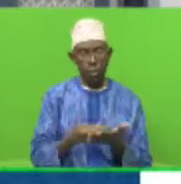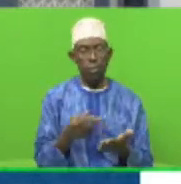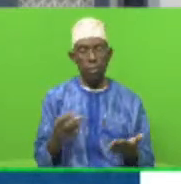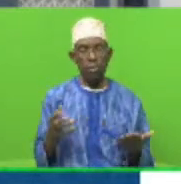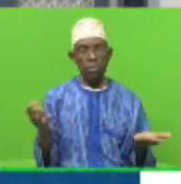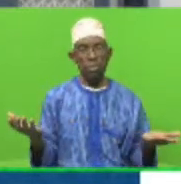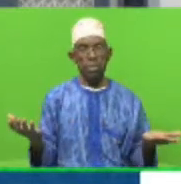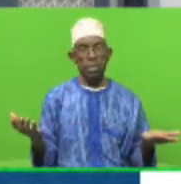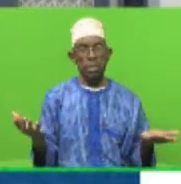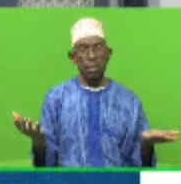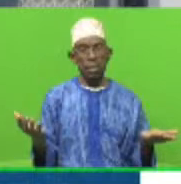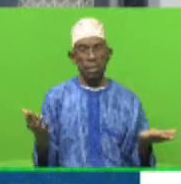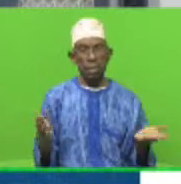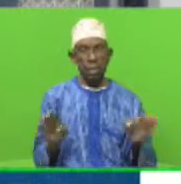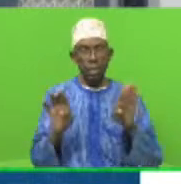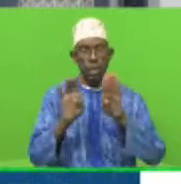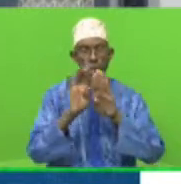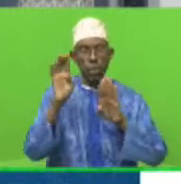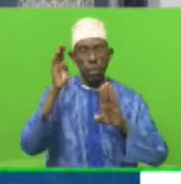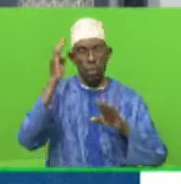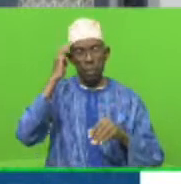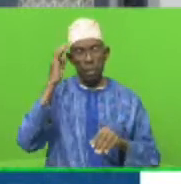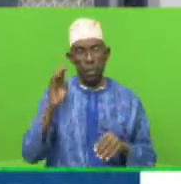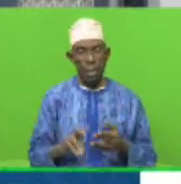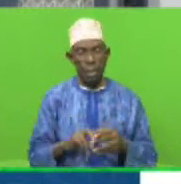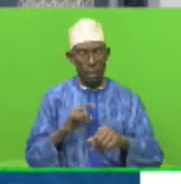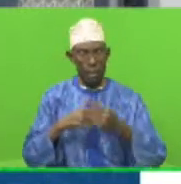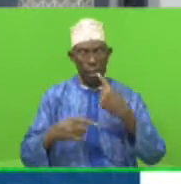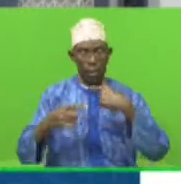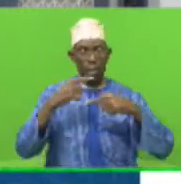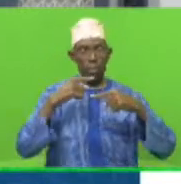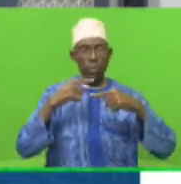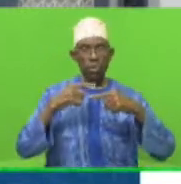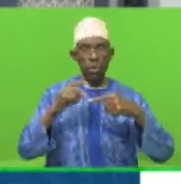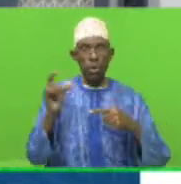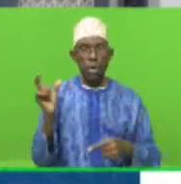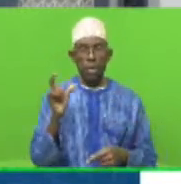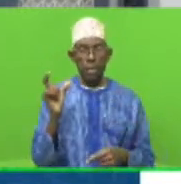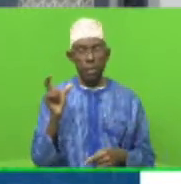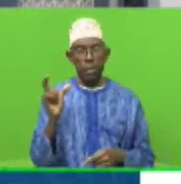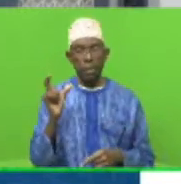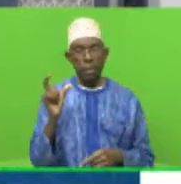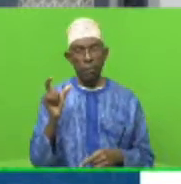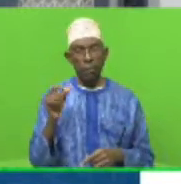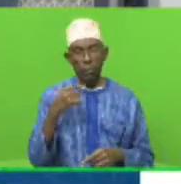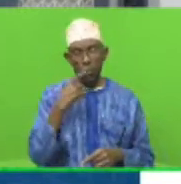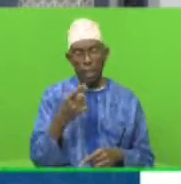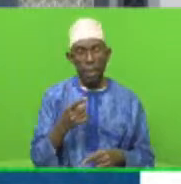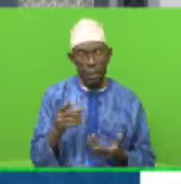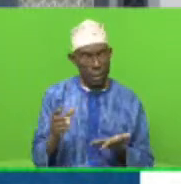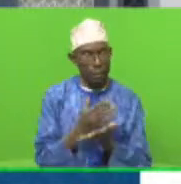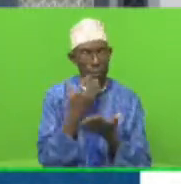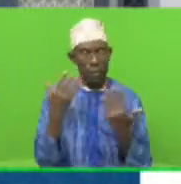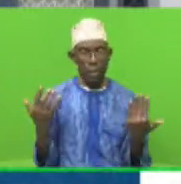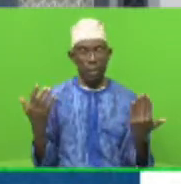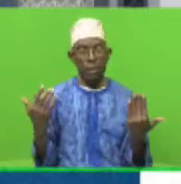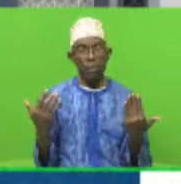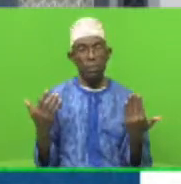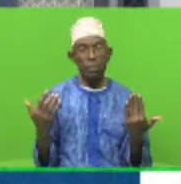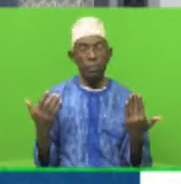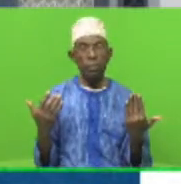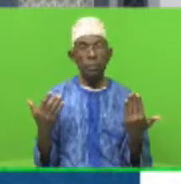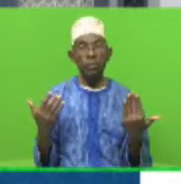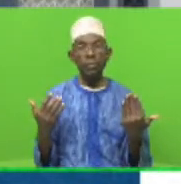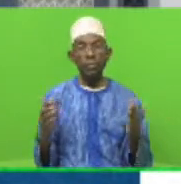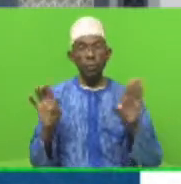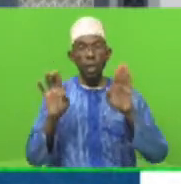sitanguka. Inad. Wal'iyadu billah. When you come to religious matters, somebody tells you something and, you know, you